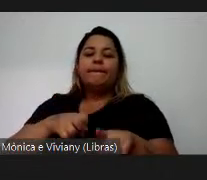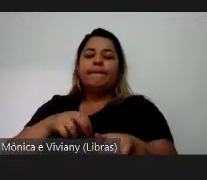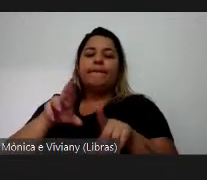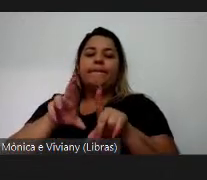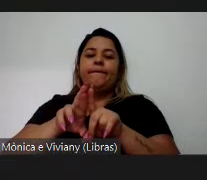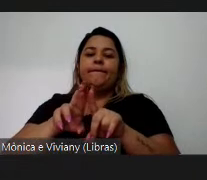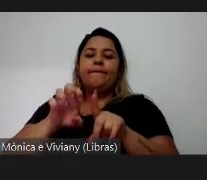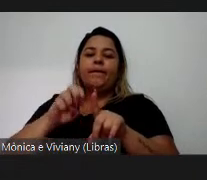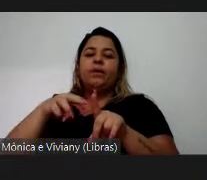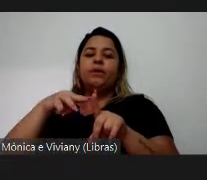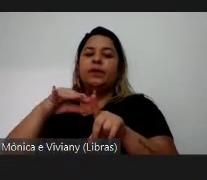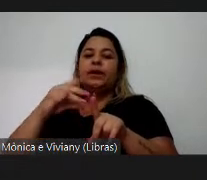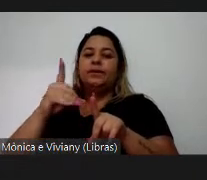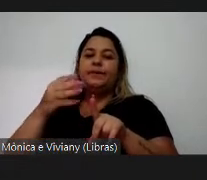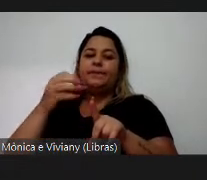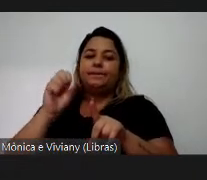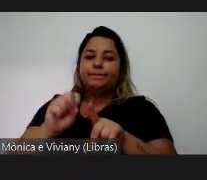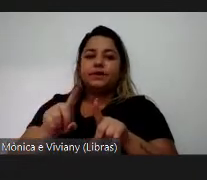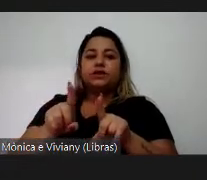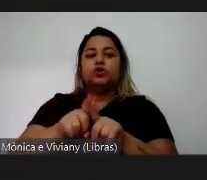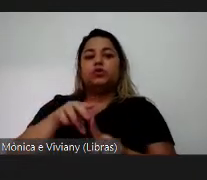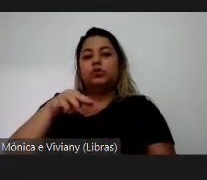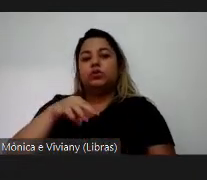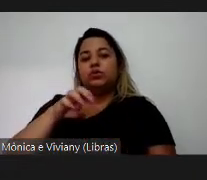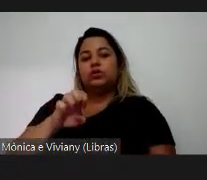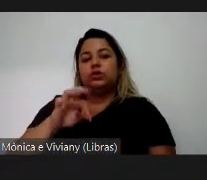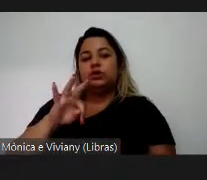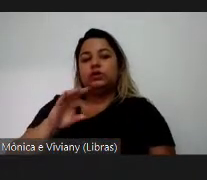that picture the reality.